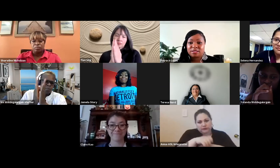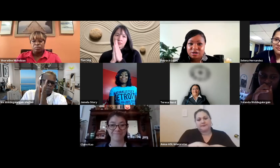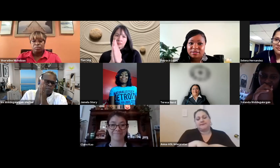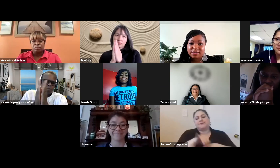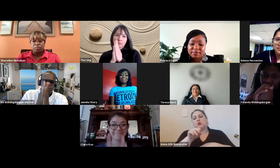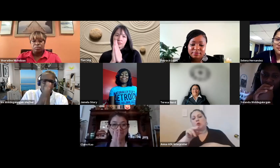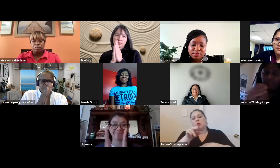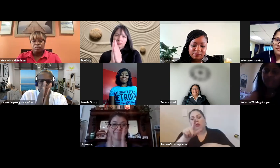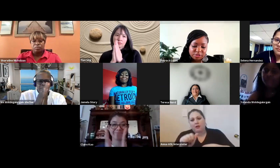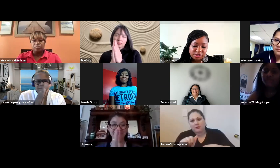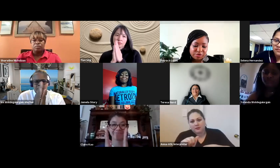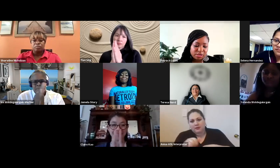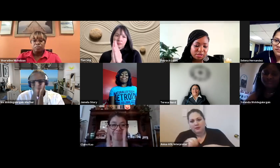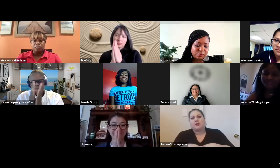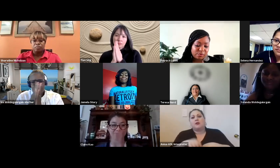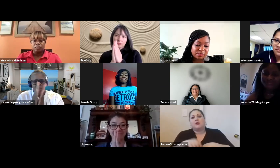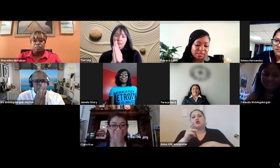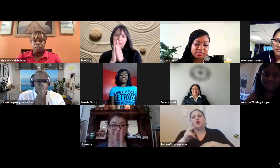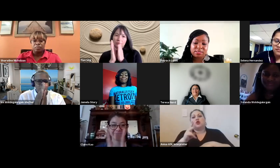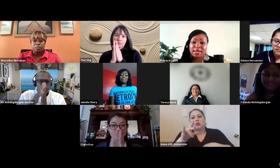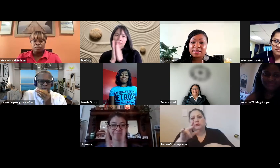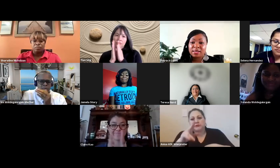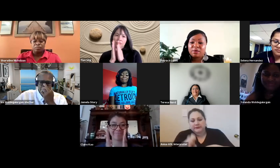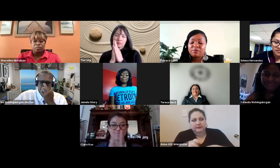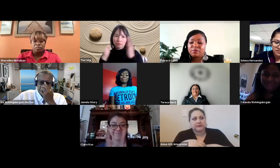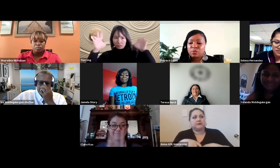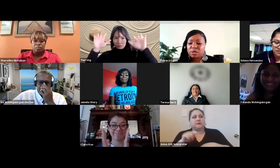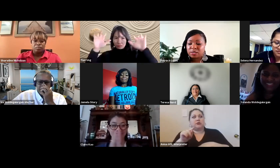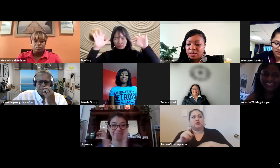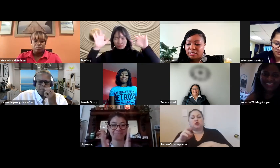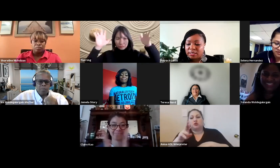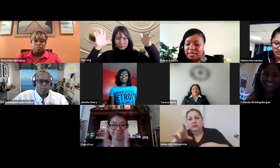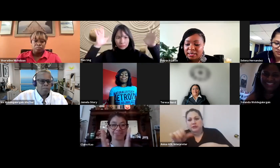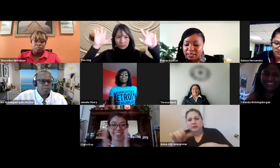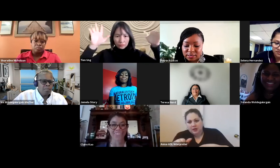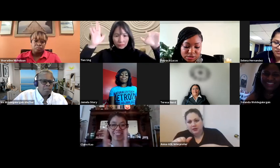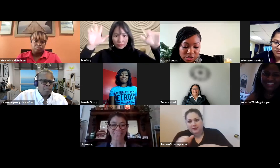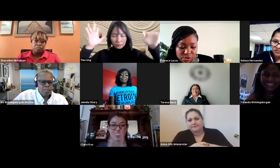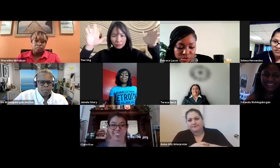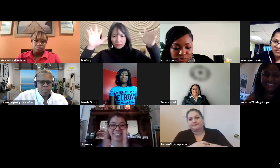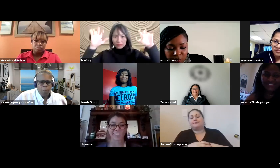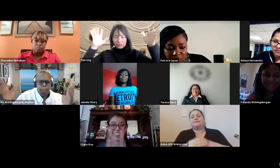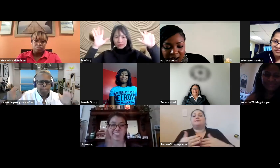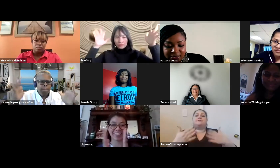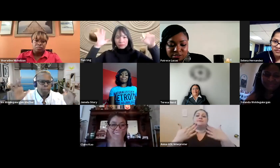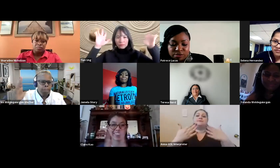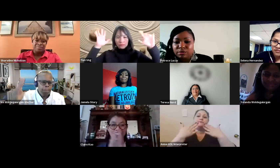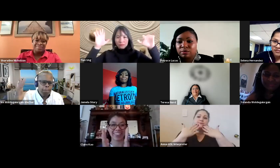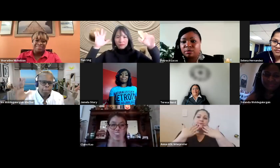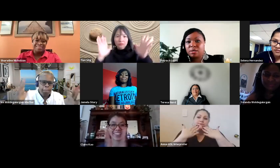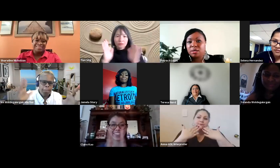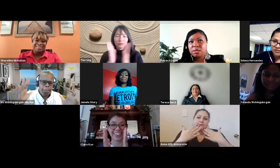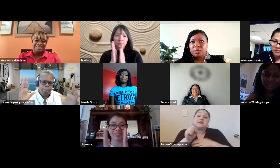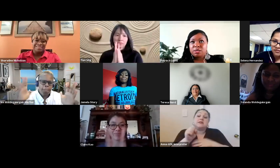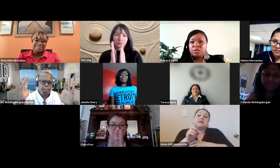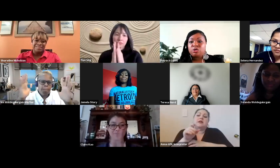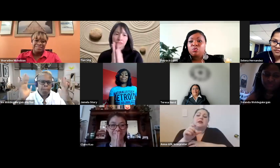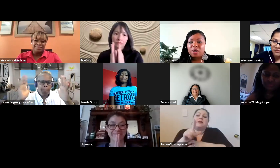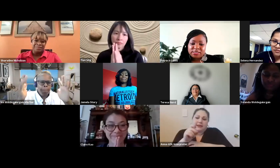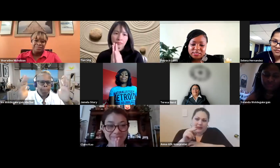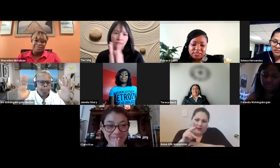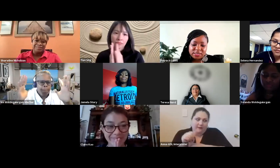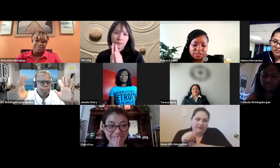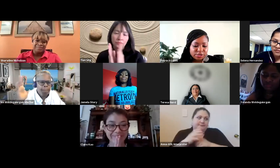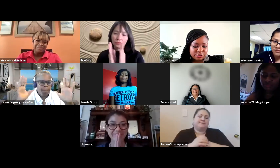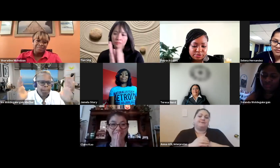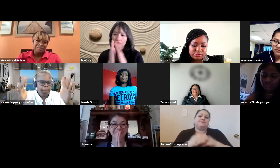Teresa, and Charlene for sharing with us today, for letting us know why